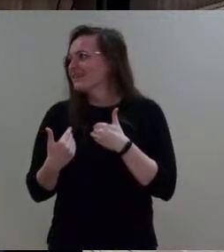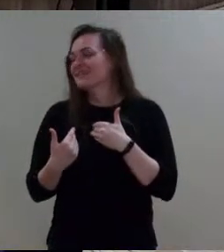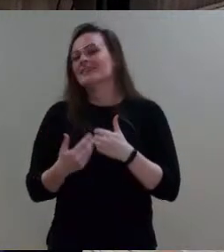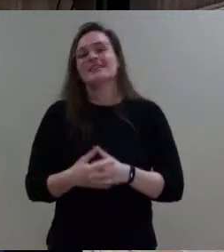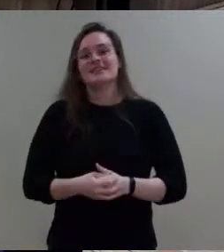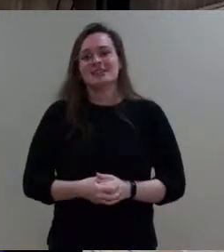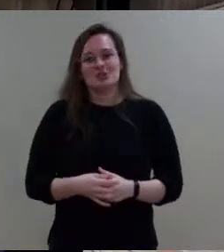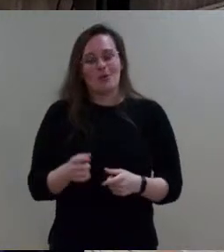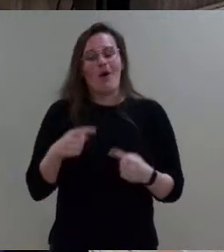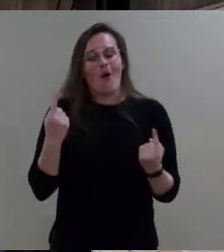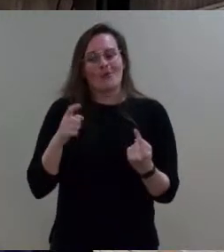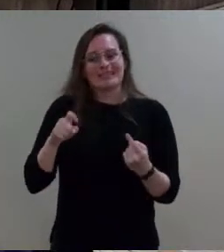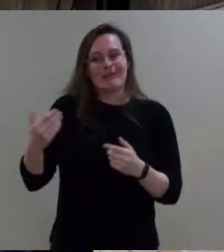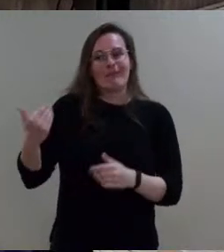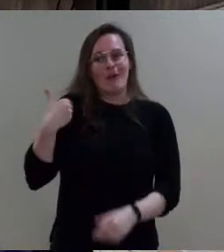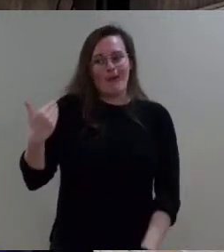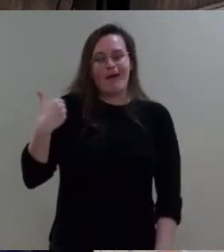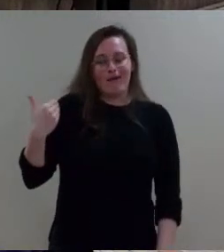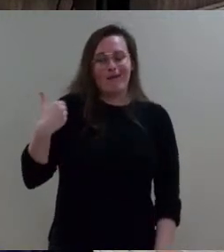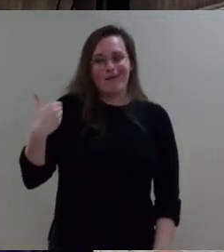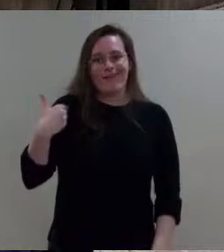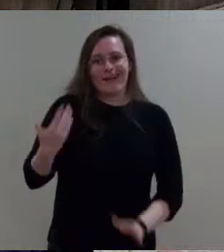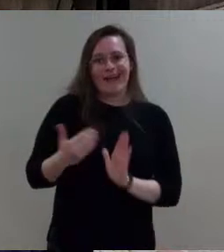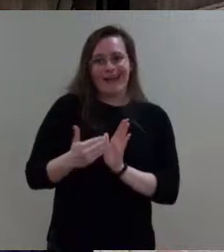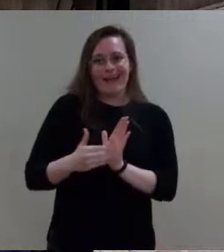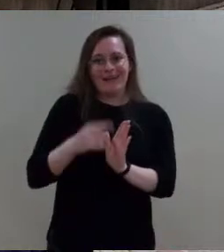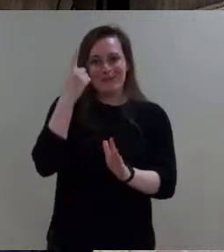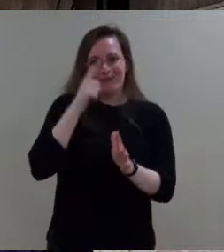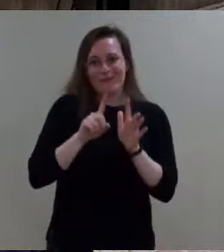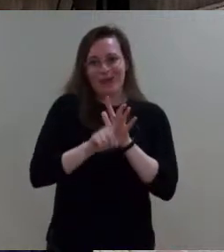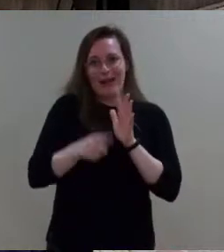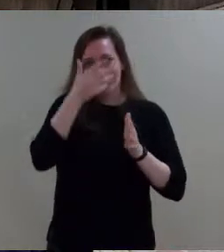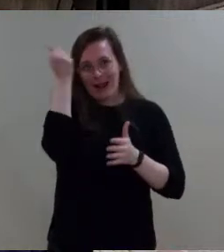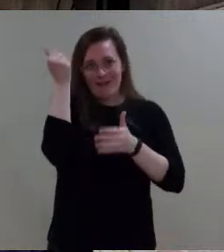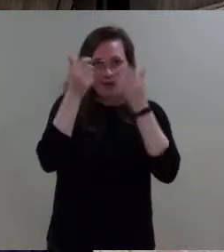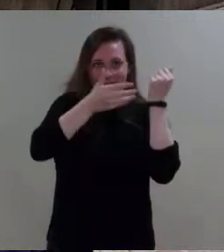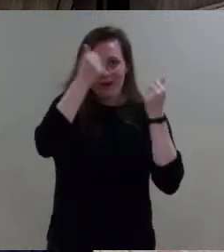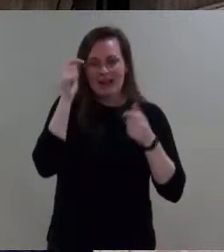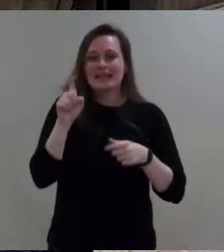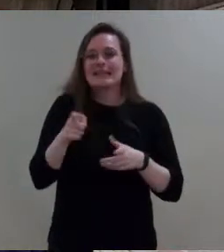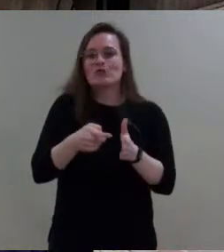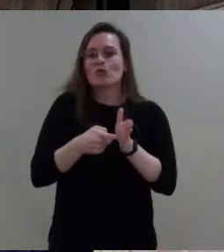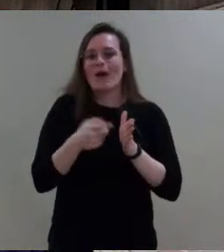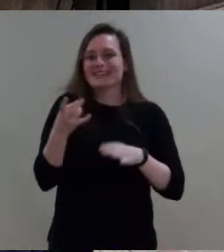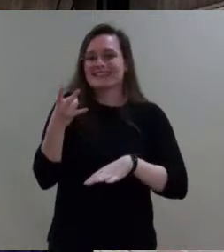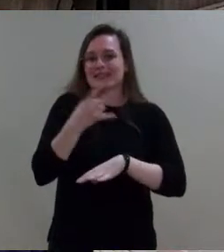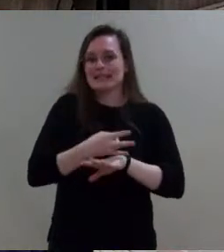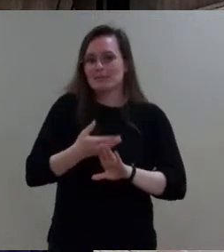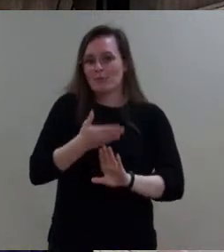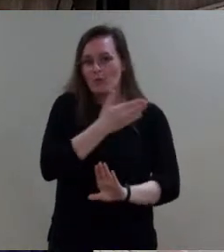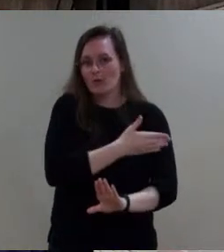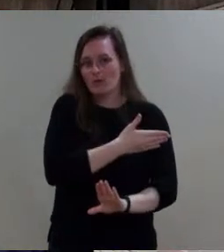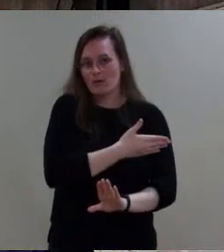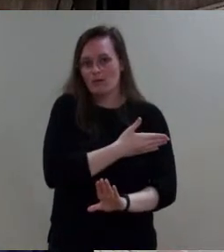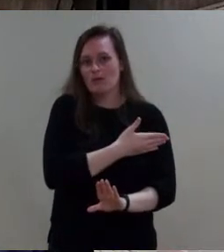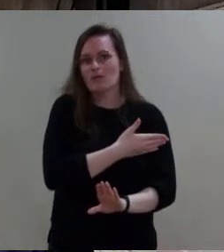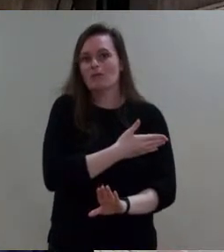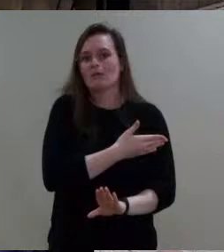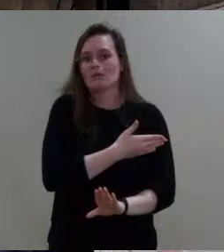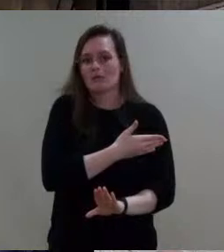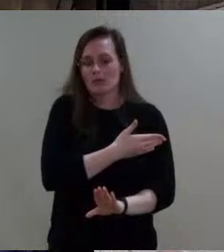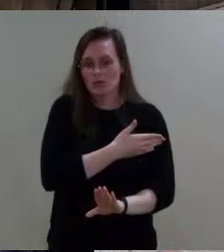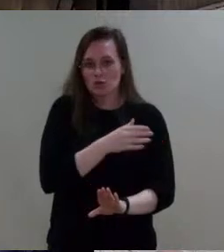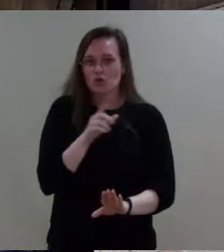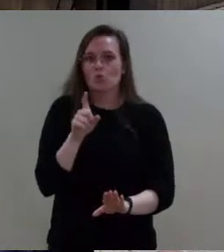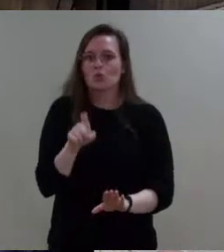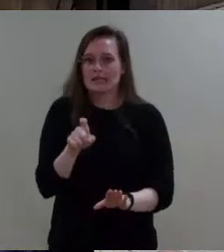to remind me, but there is a 7-day requirement. Okay. So the biggest point is to make sure that I have given council